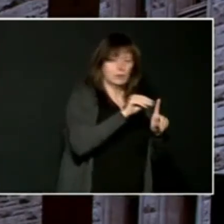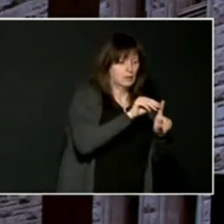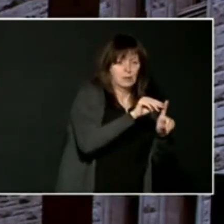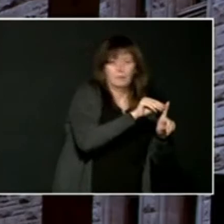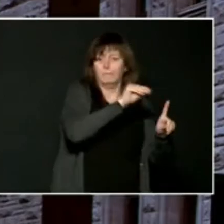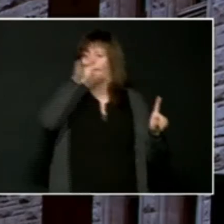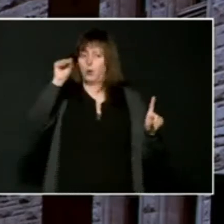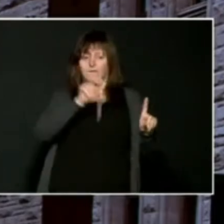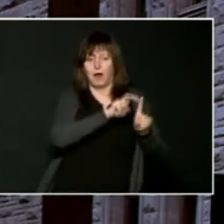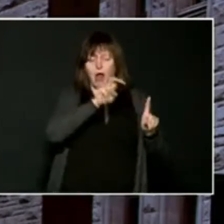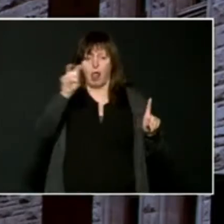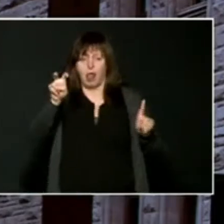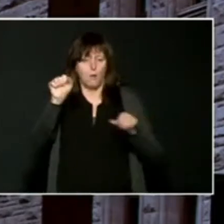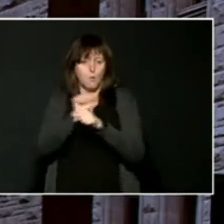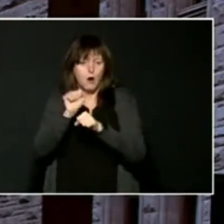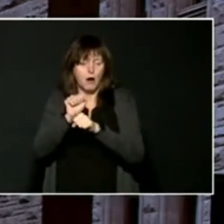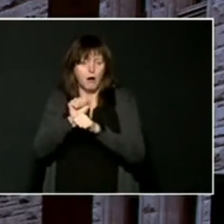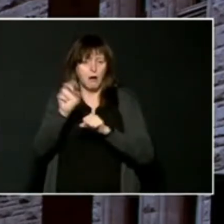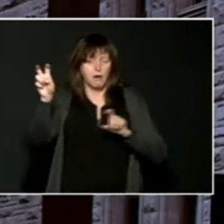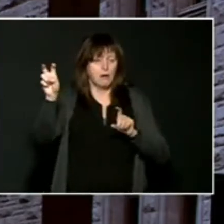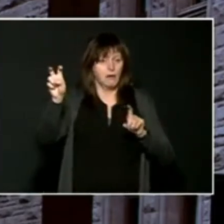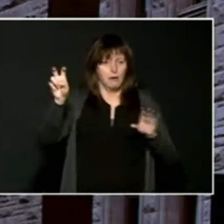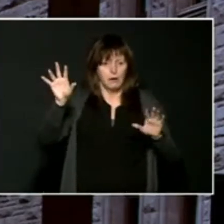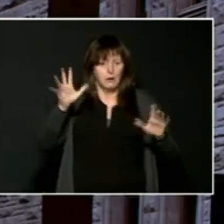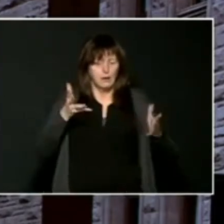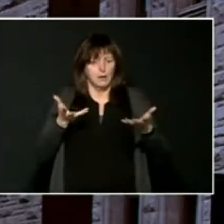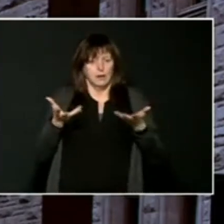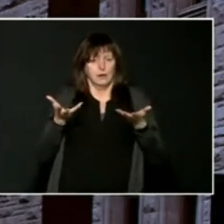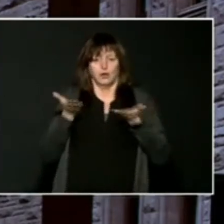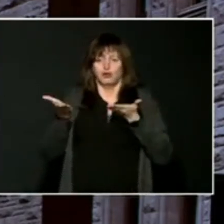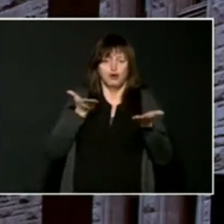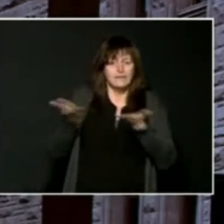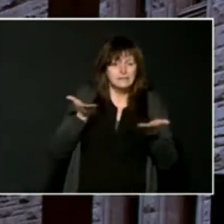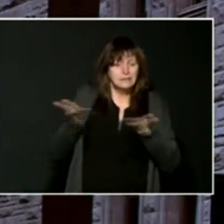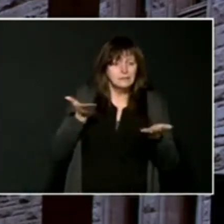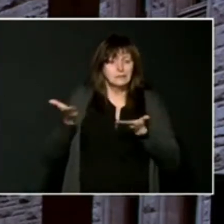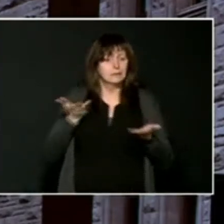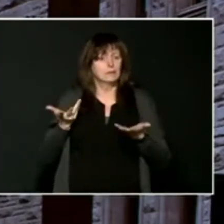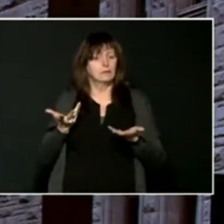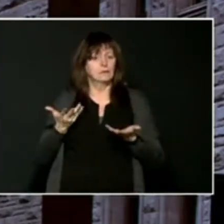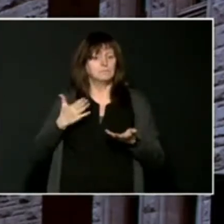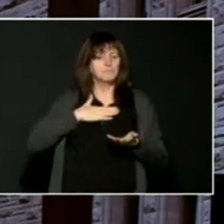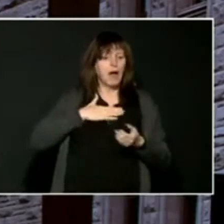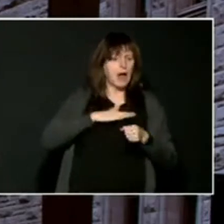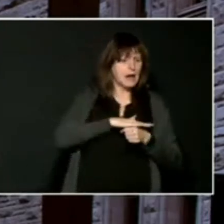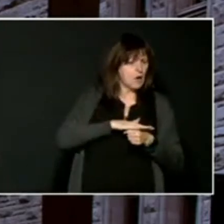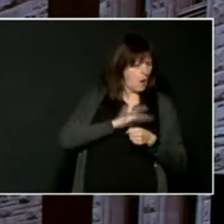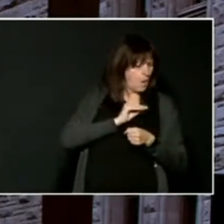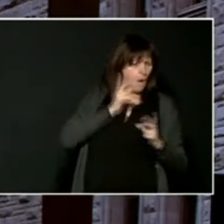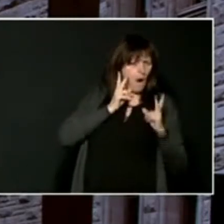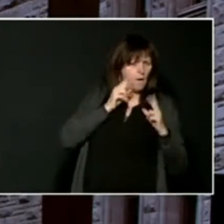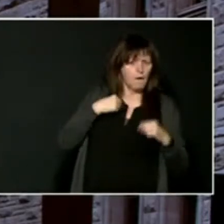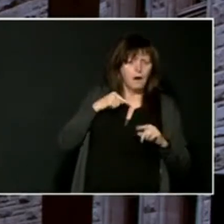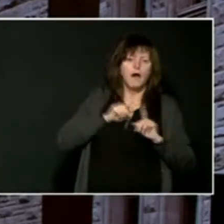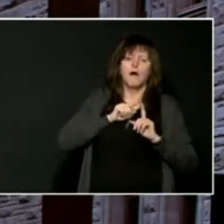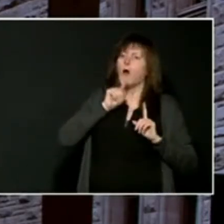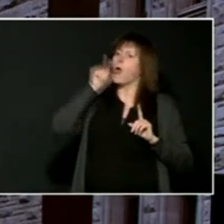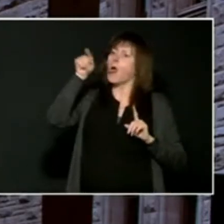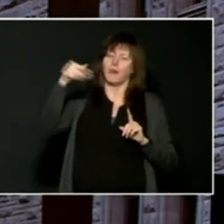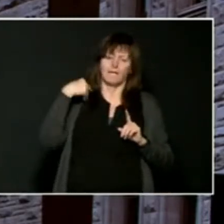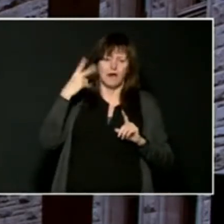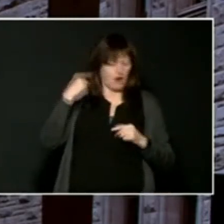seeking facilities or services that they can't get in their areas of restriction. Not